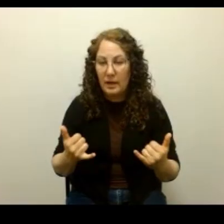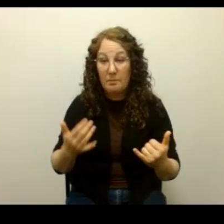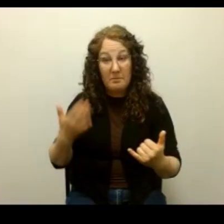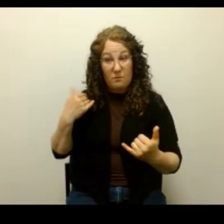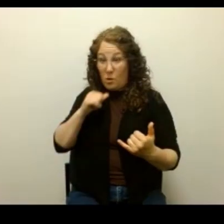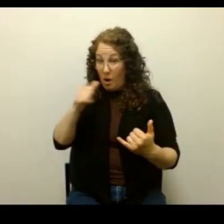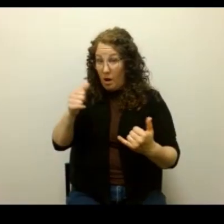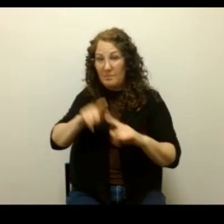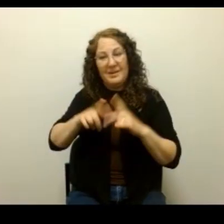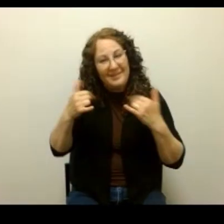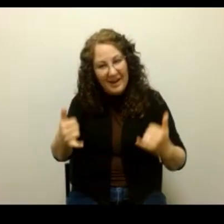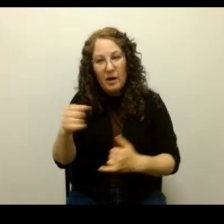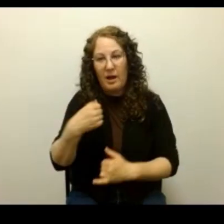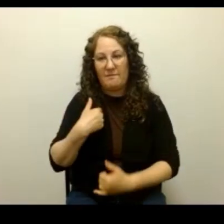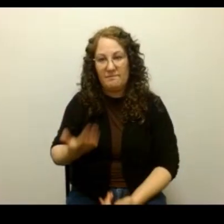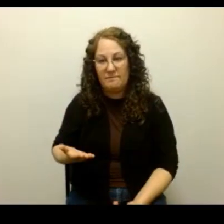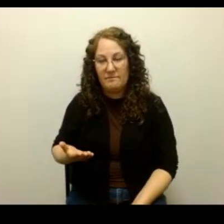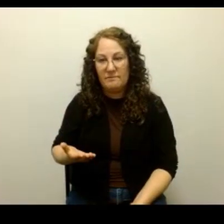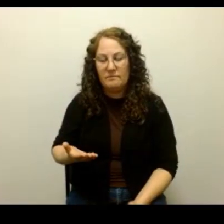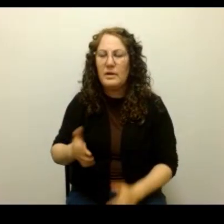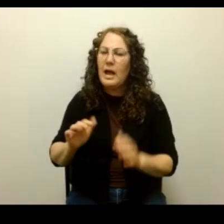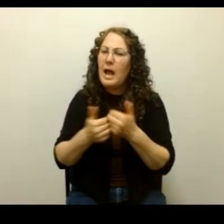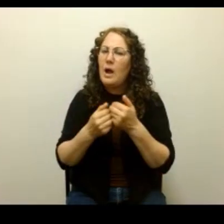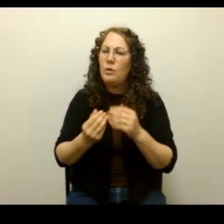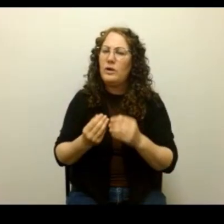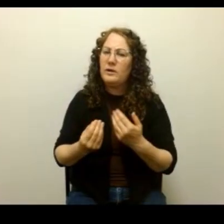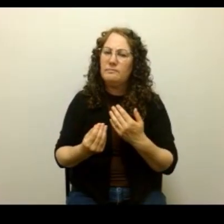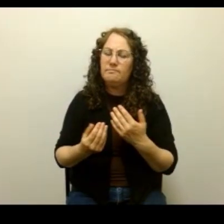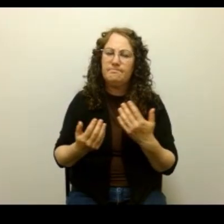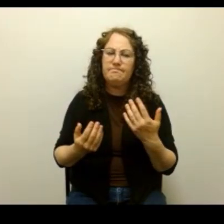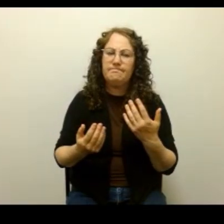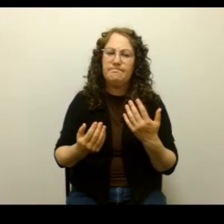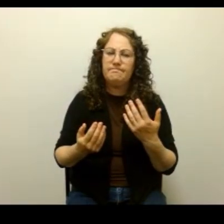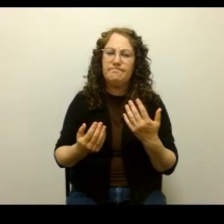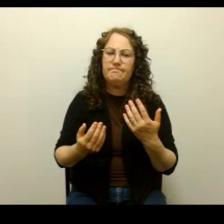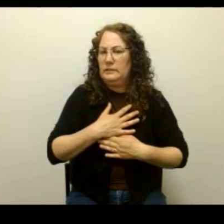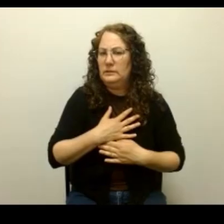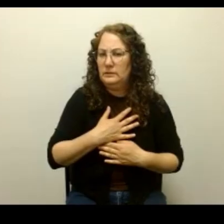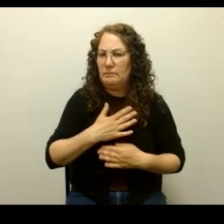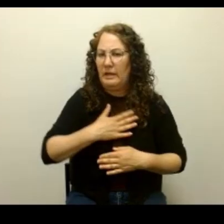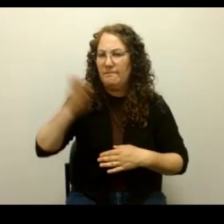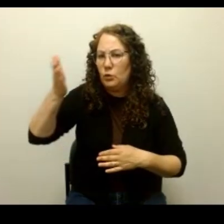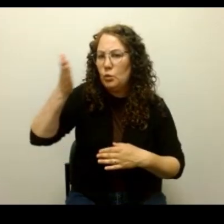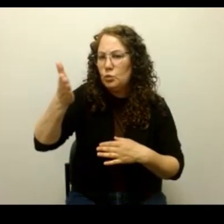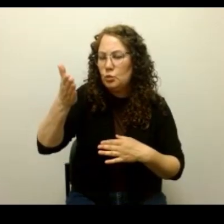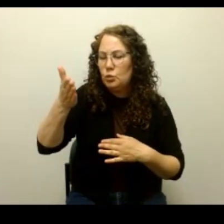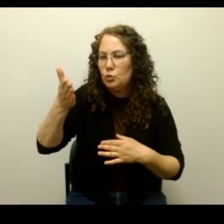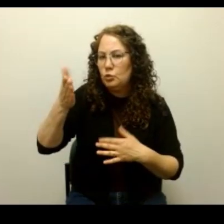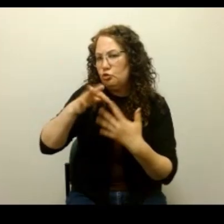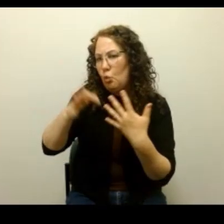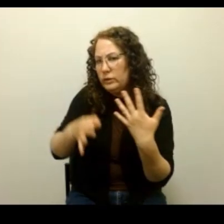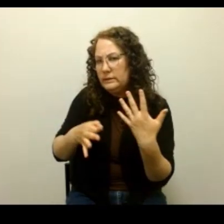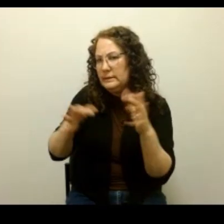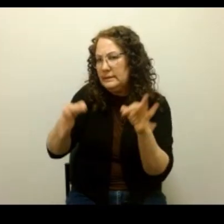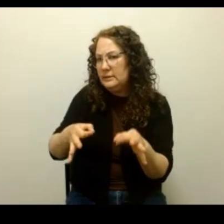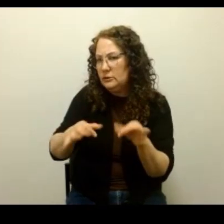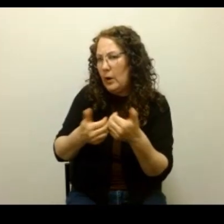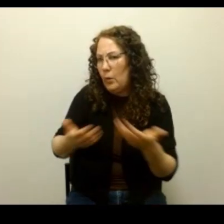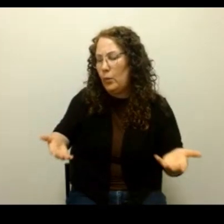before? How does this affect my future choices and decisions?